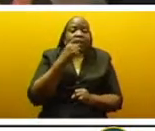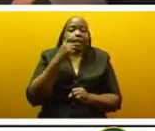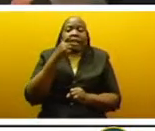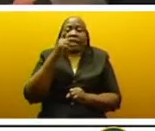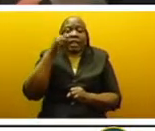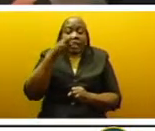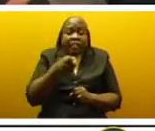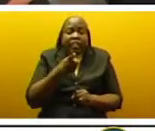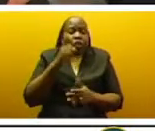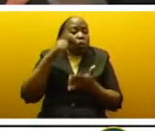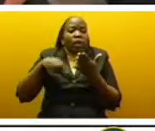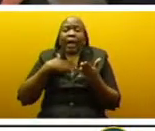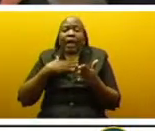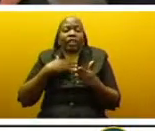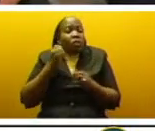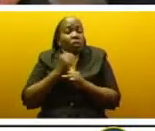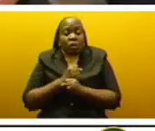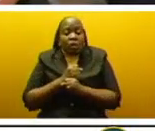Kimskits do.